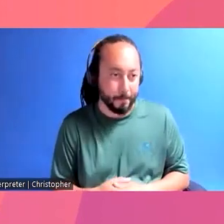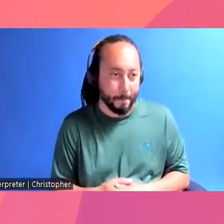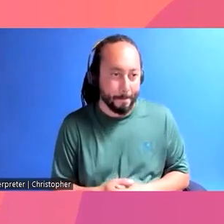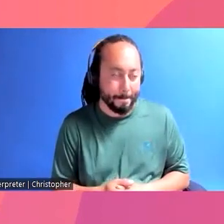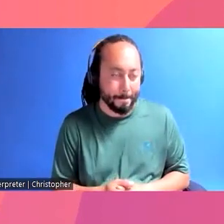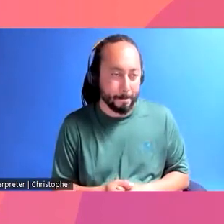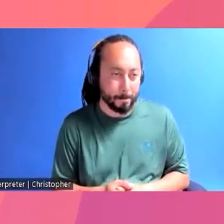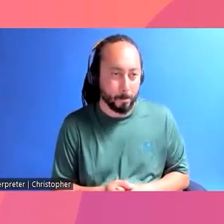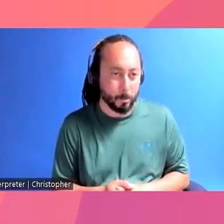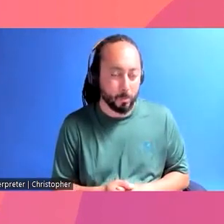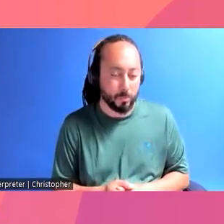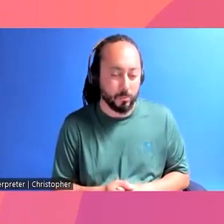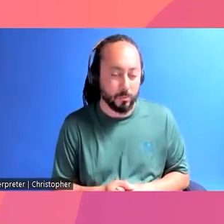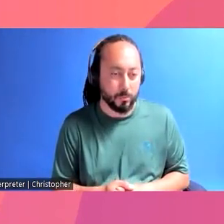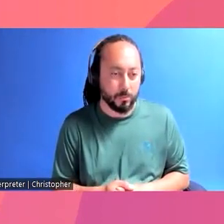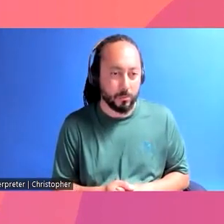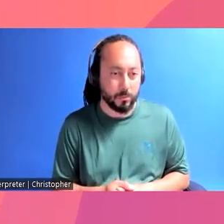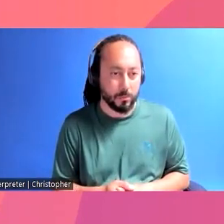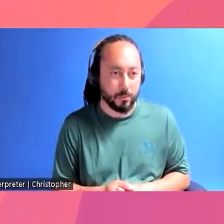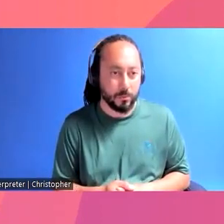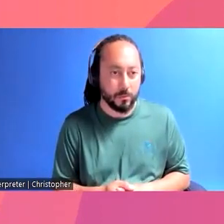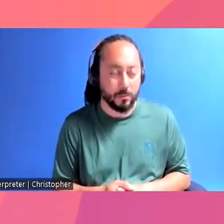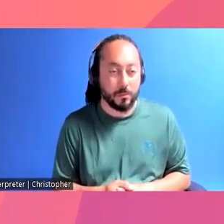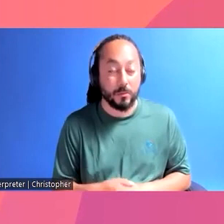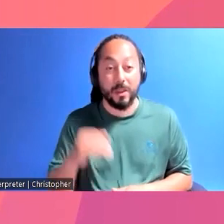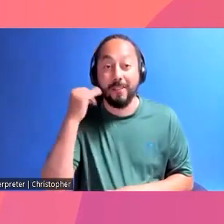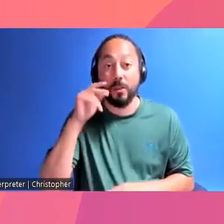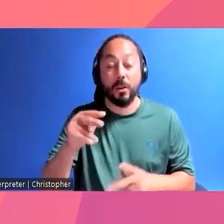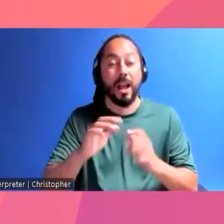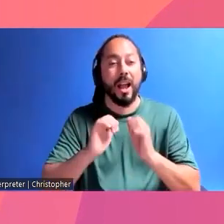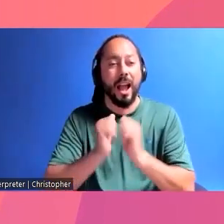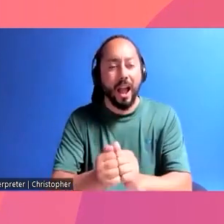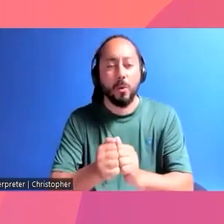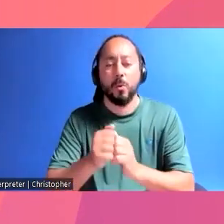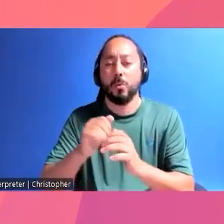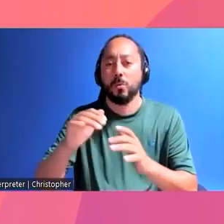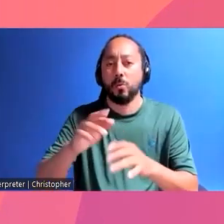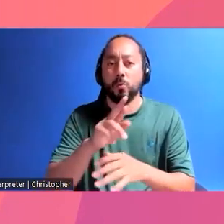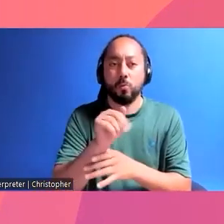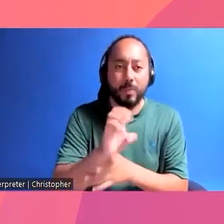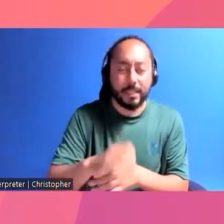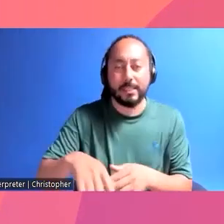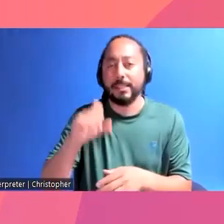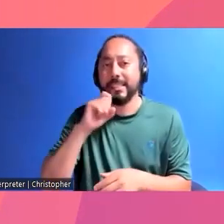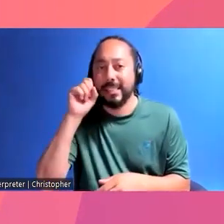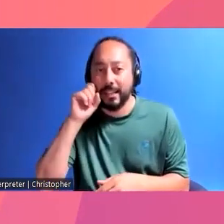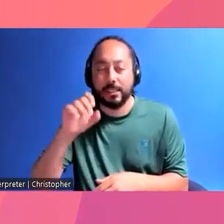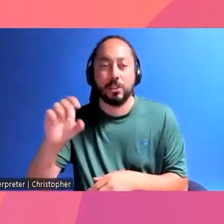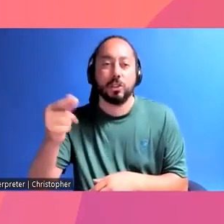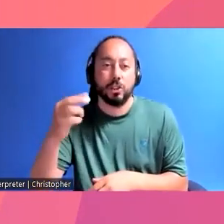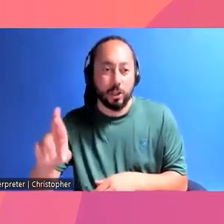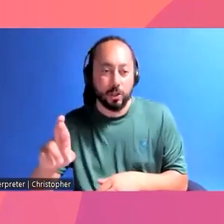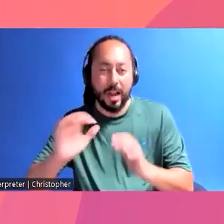When we look at how intersections of race, sex, and gender are considered, we see that